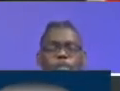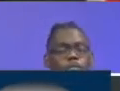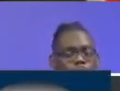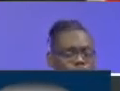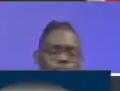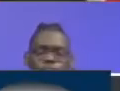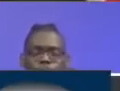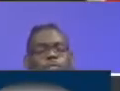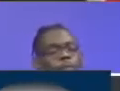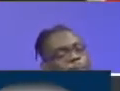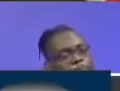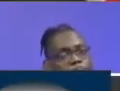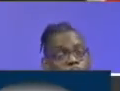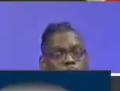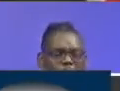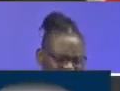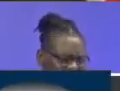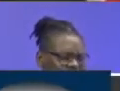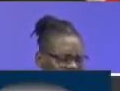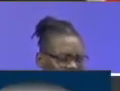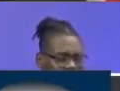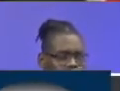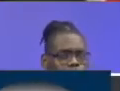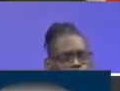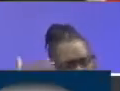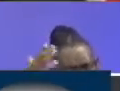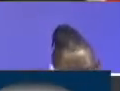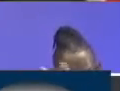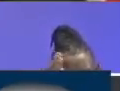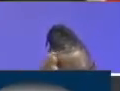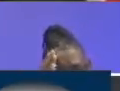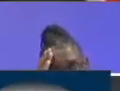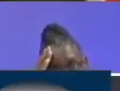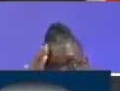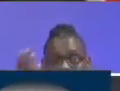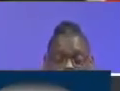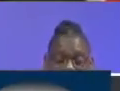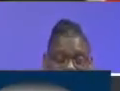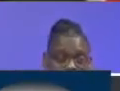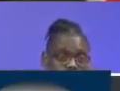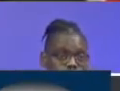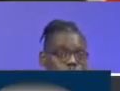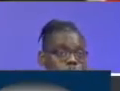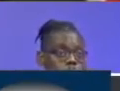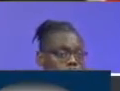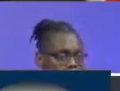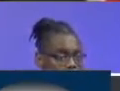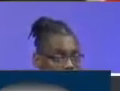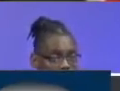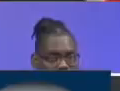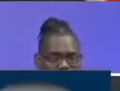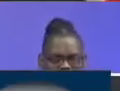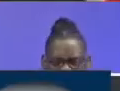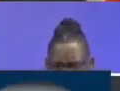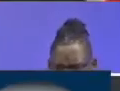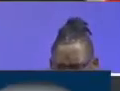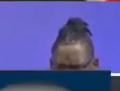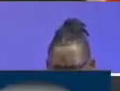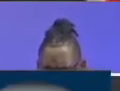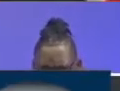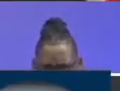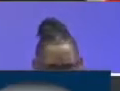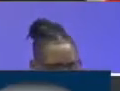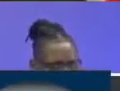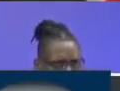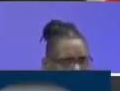I know that blame throwing replaces discipline in our society. Let